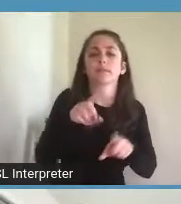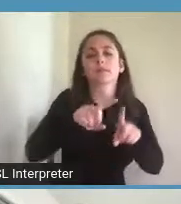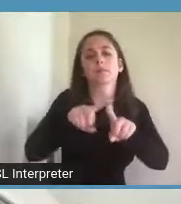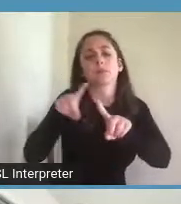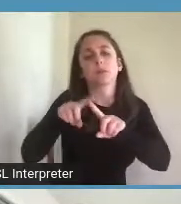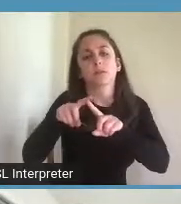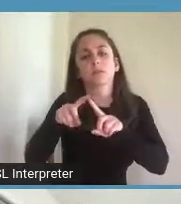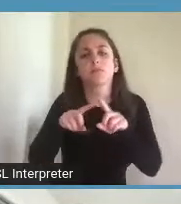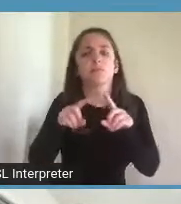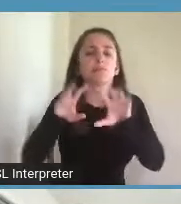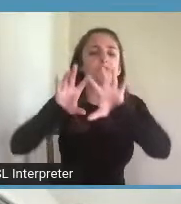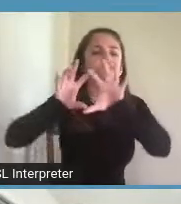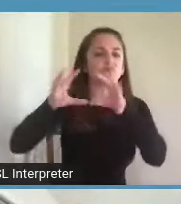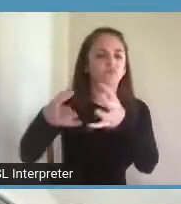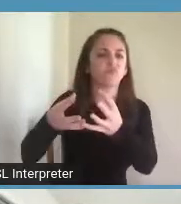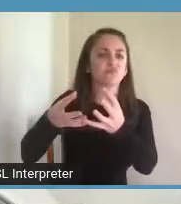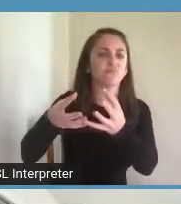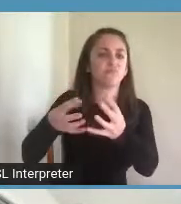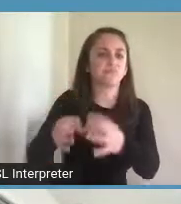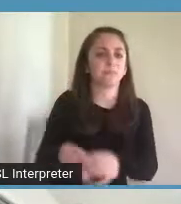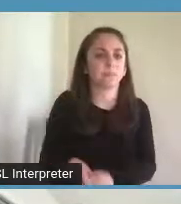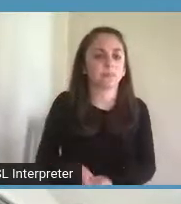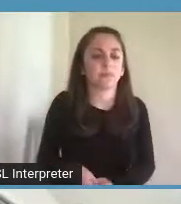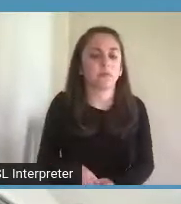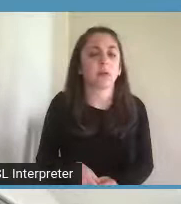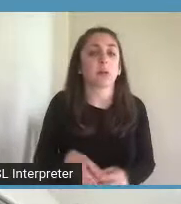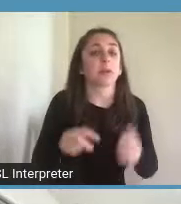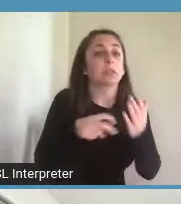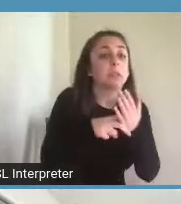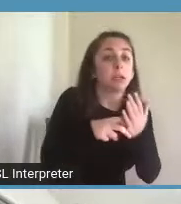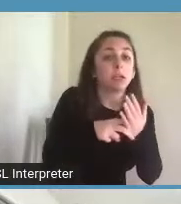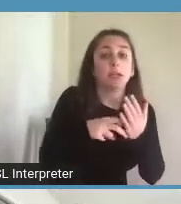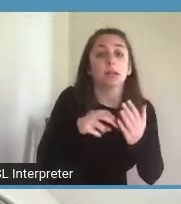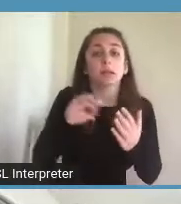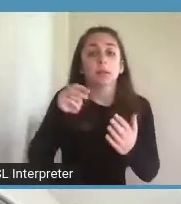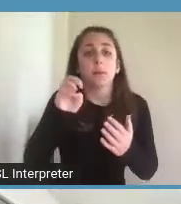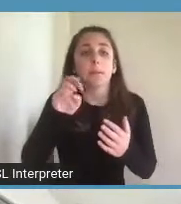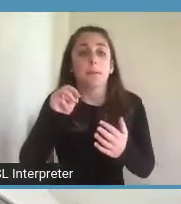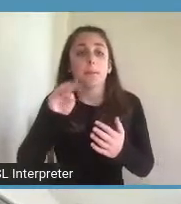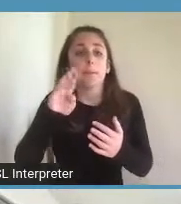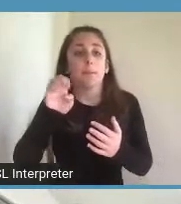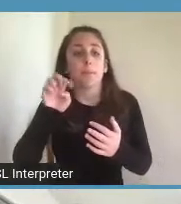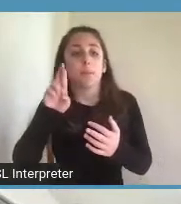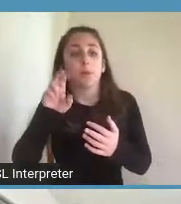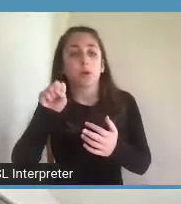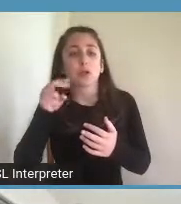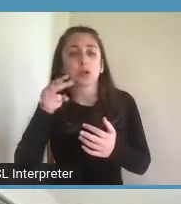category. So I can see how much of my revenue was tickets versus membership versus a donation.